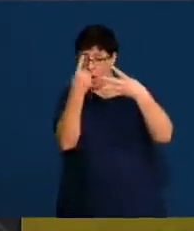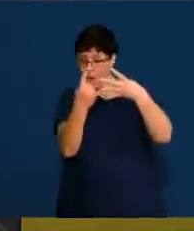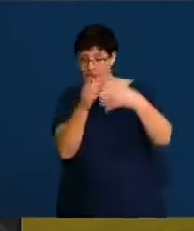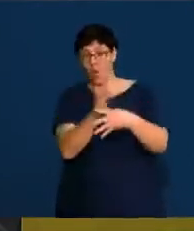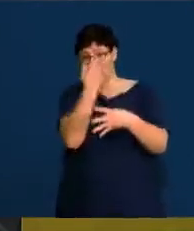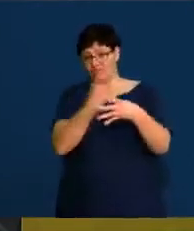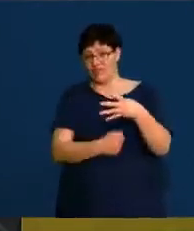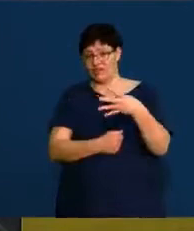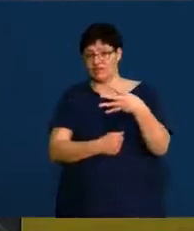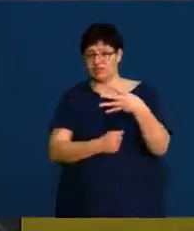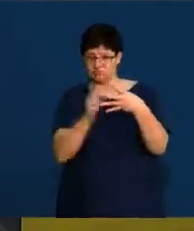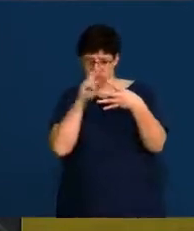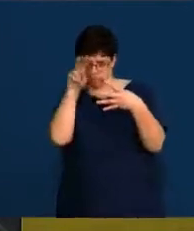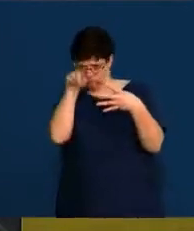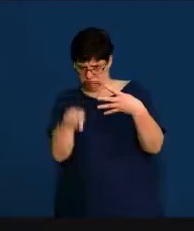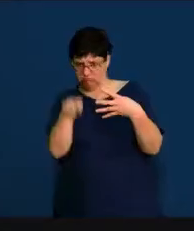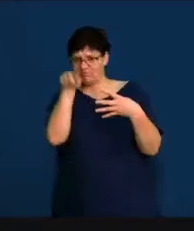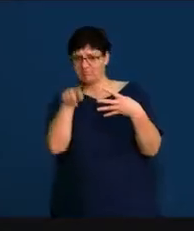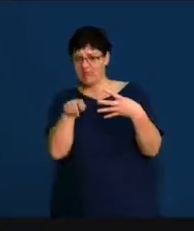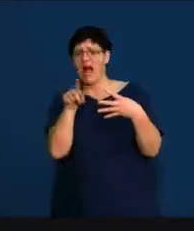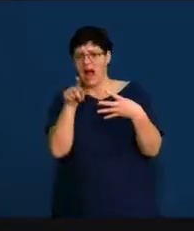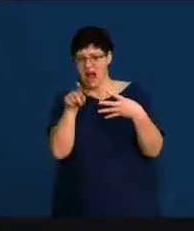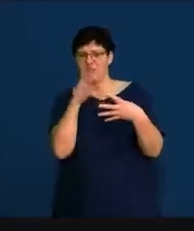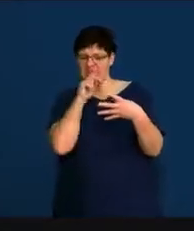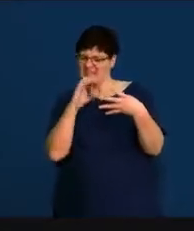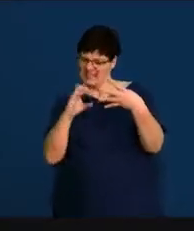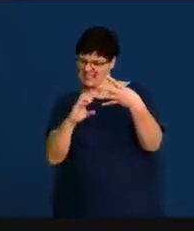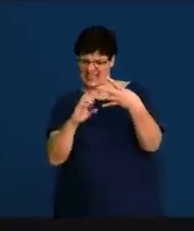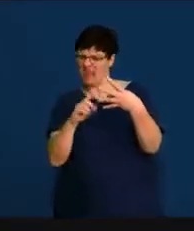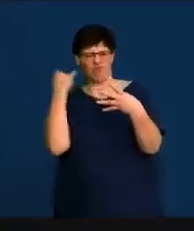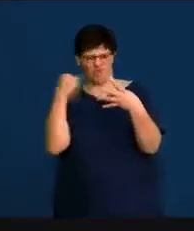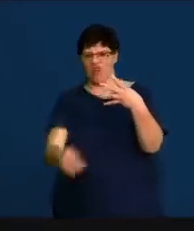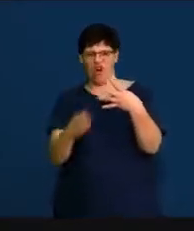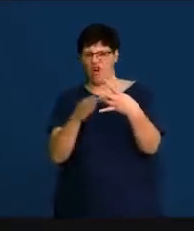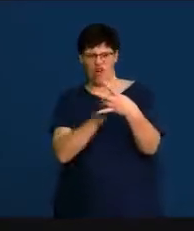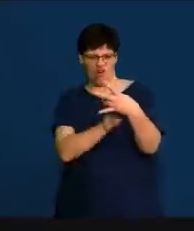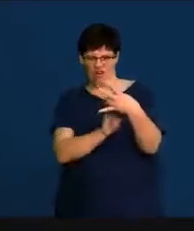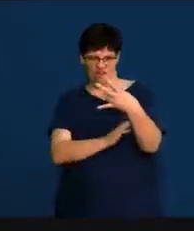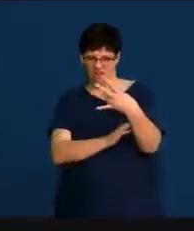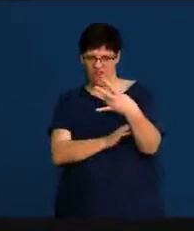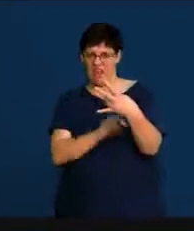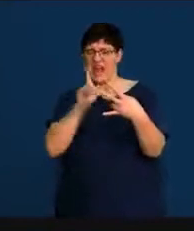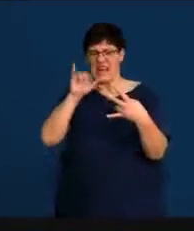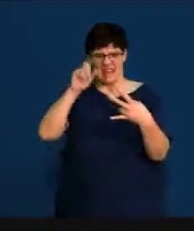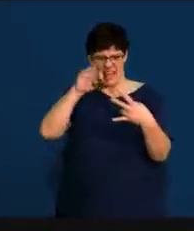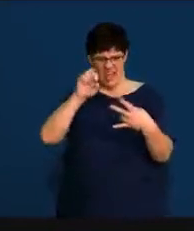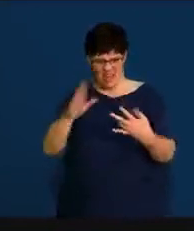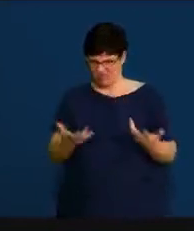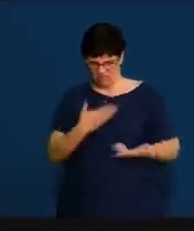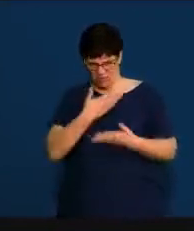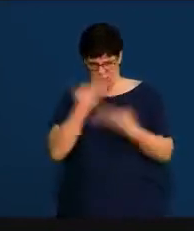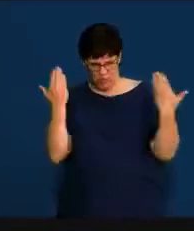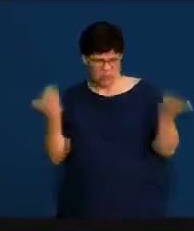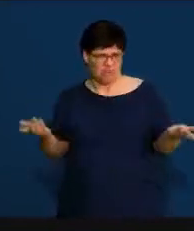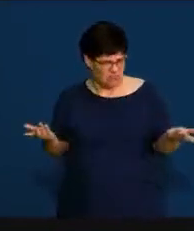out. And if I'm looking at it, I should immediately know that there is no such street plan referring to